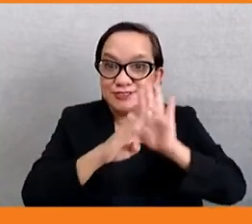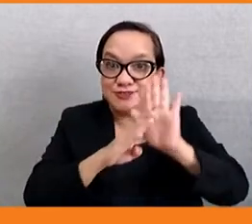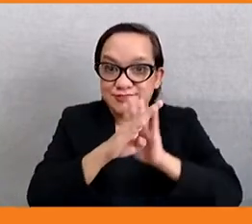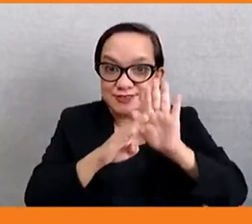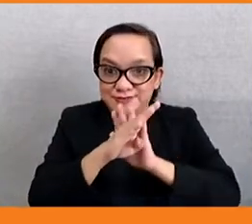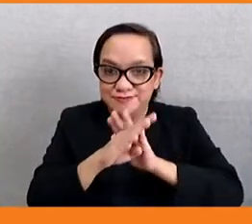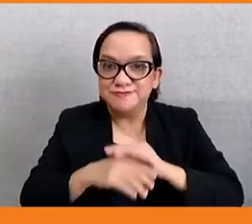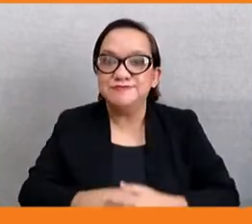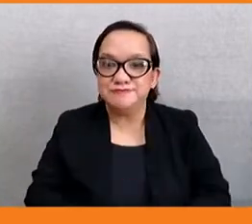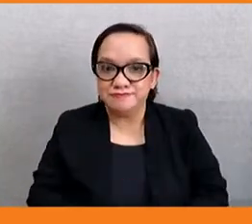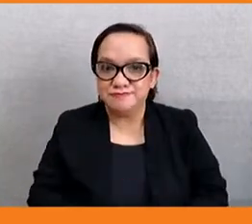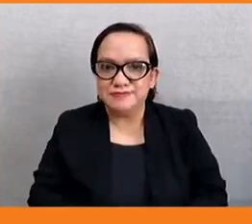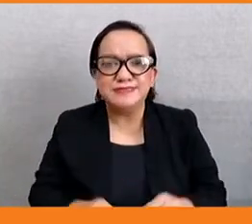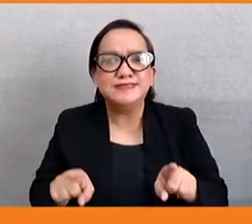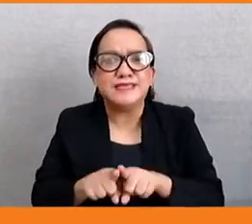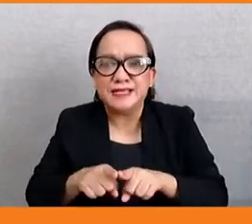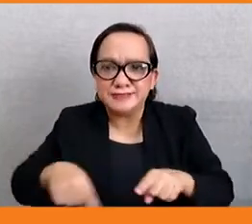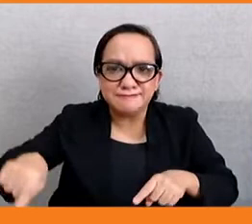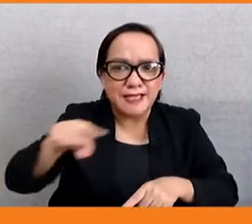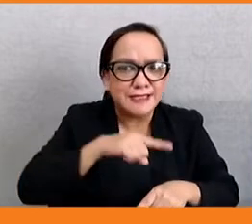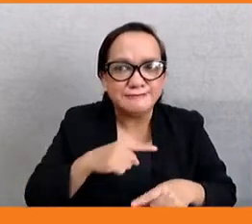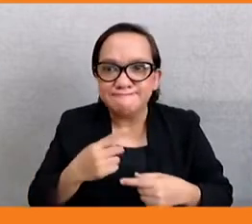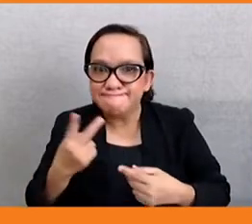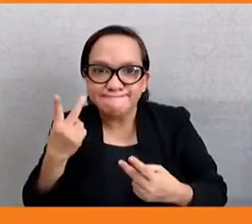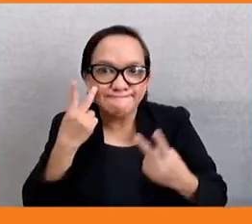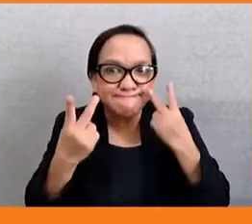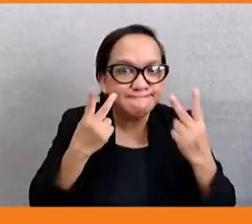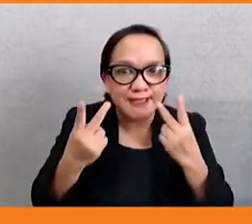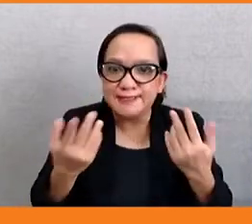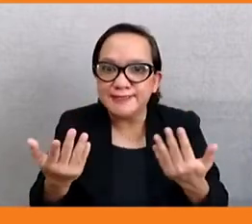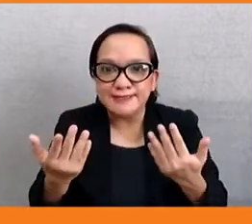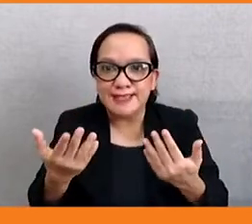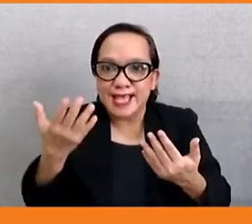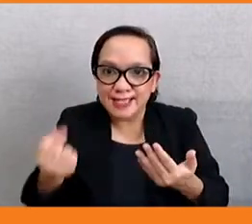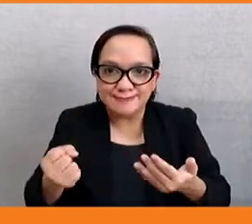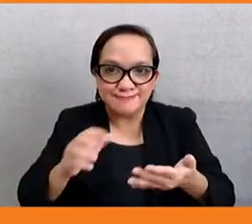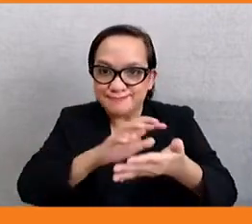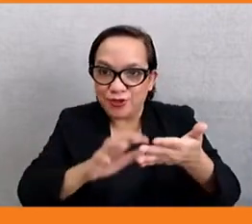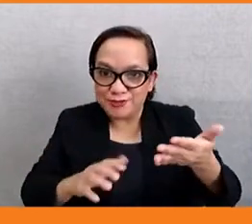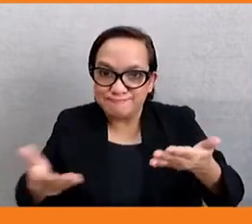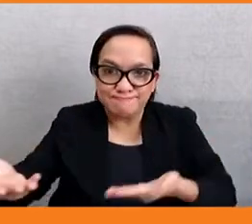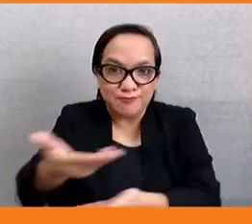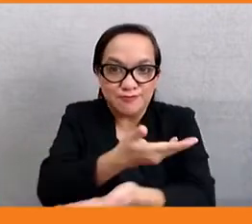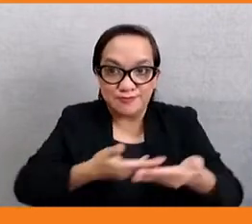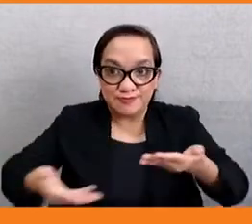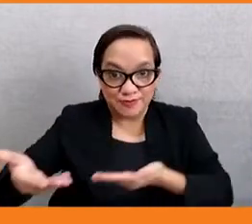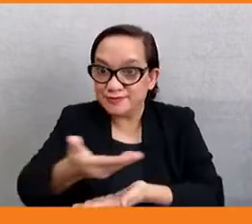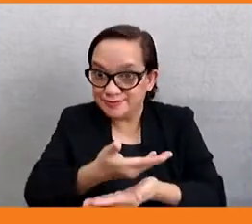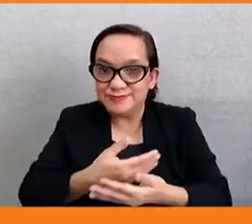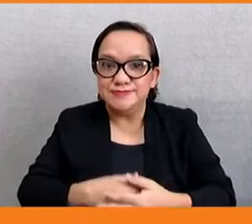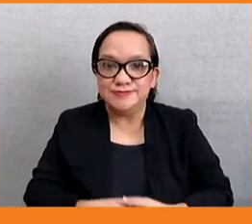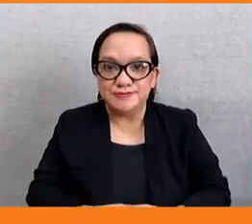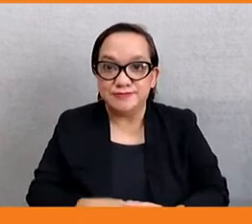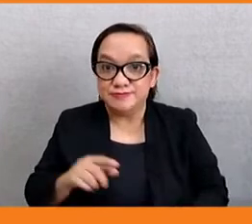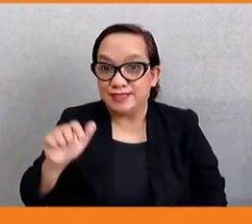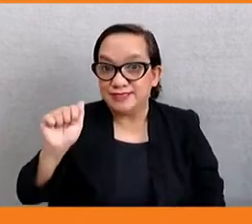regularly through exchange of letters and emails. For this meeting with ADB senior management, as represented by President Masa,